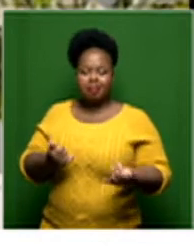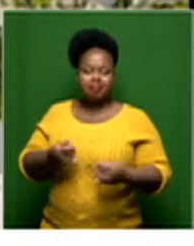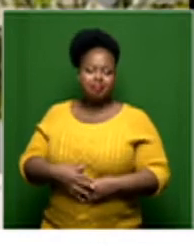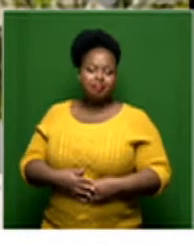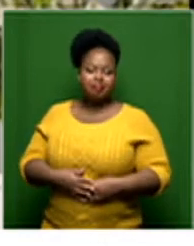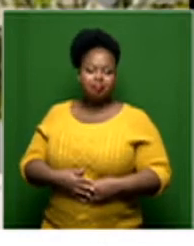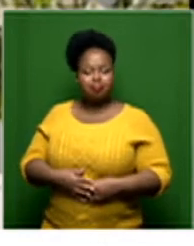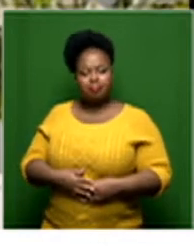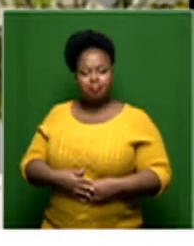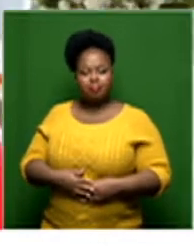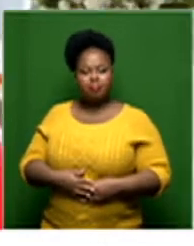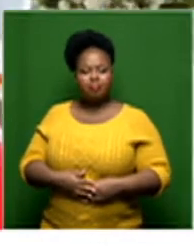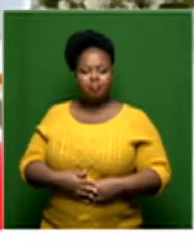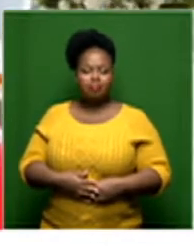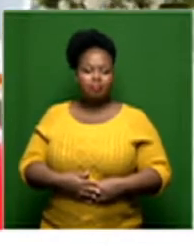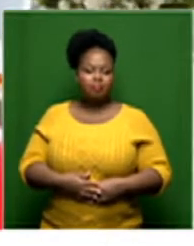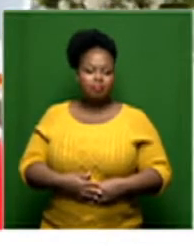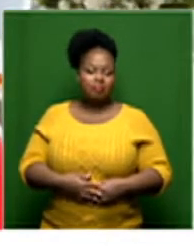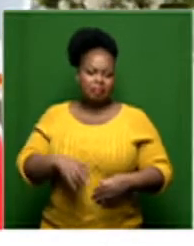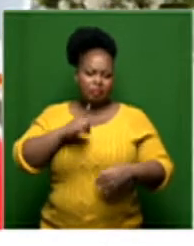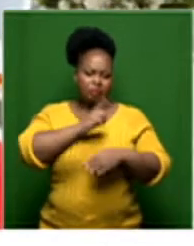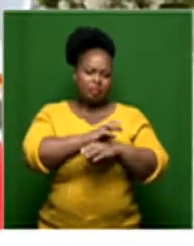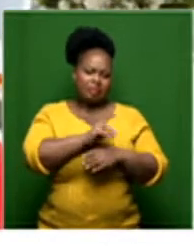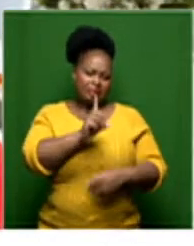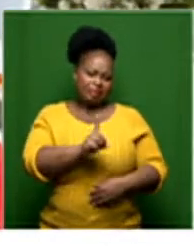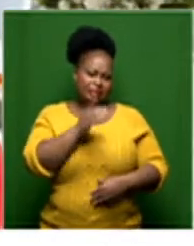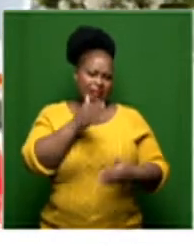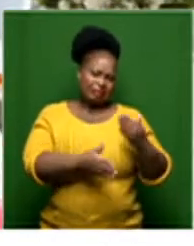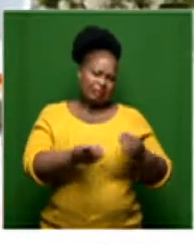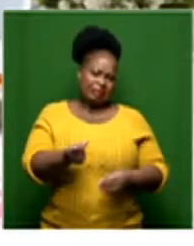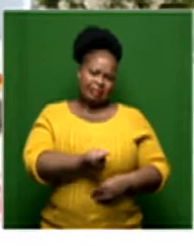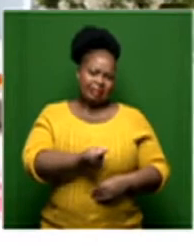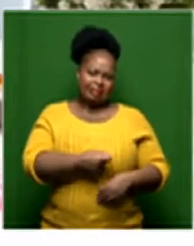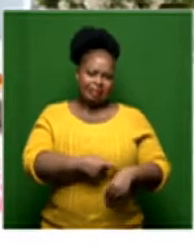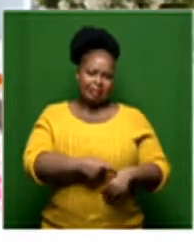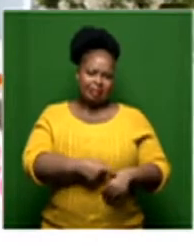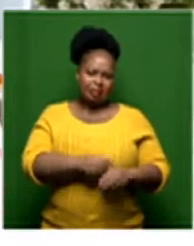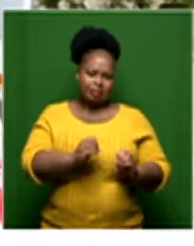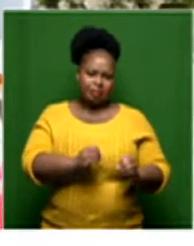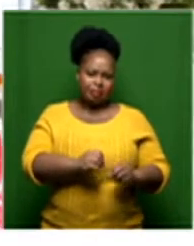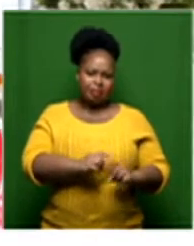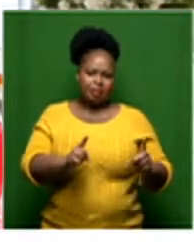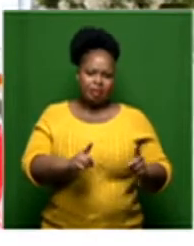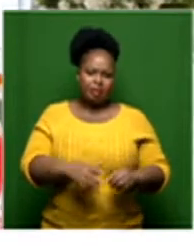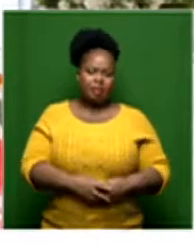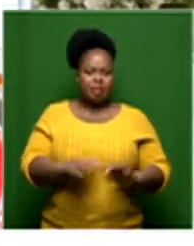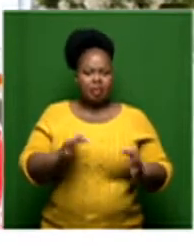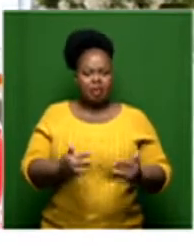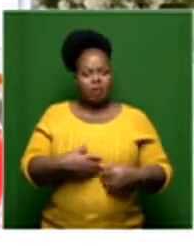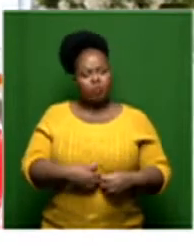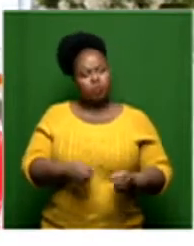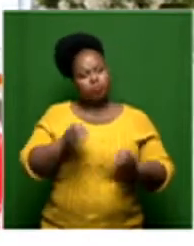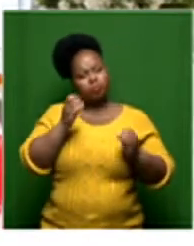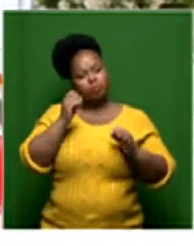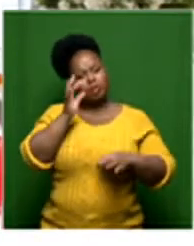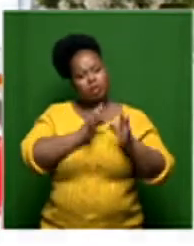to, they Dr. miss D, her. unfortunately, we have to end it there. We are out of time, Dr. T. But, the way you gave an